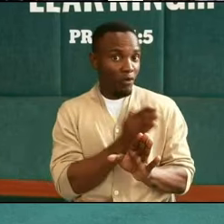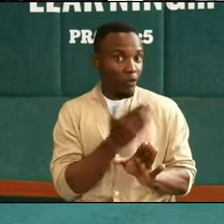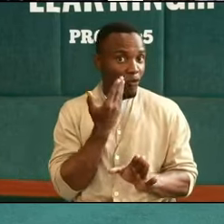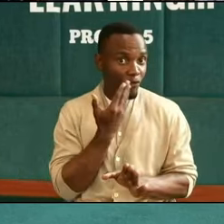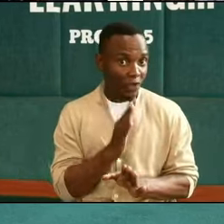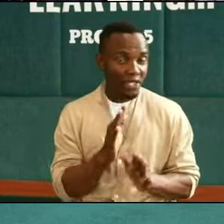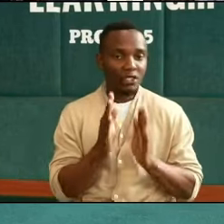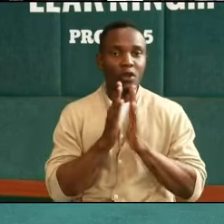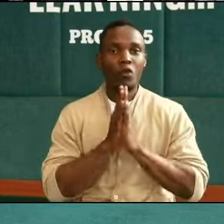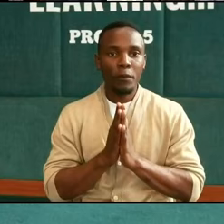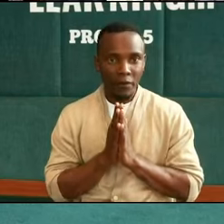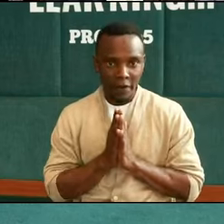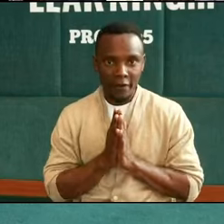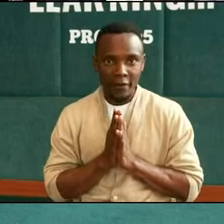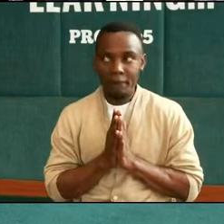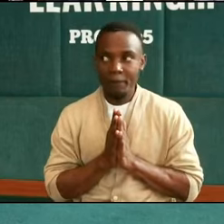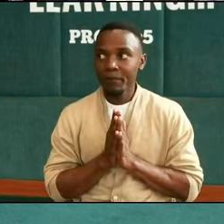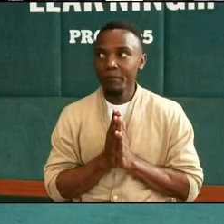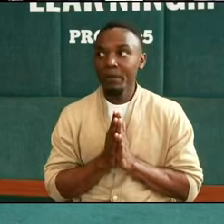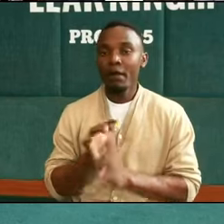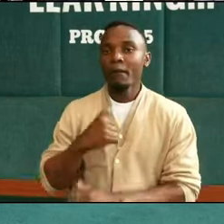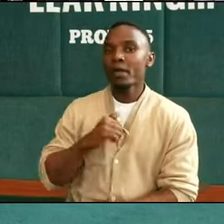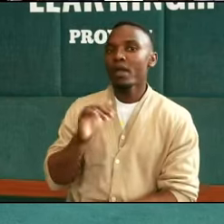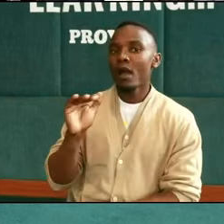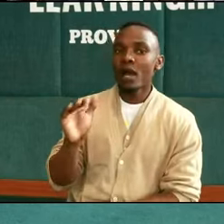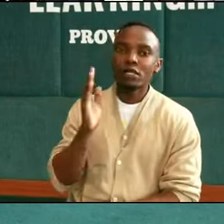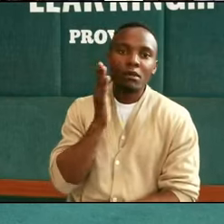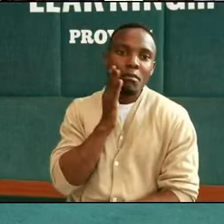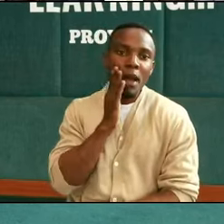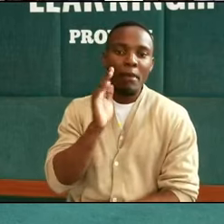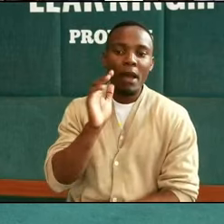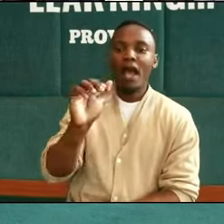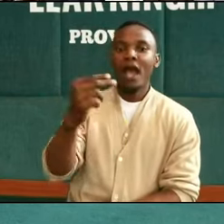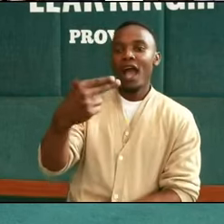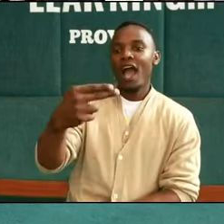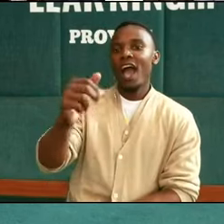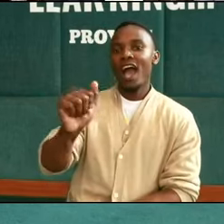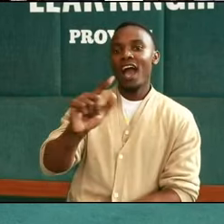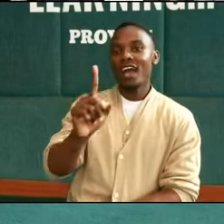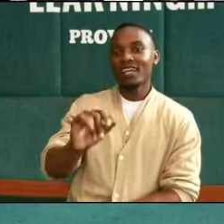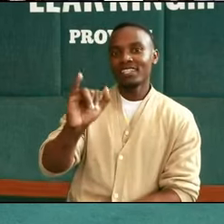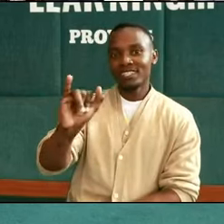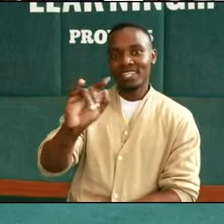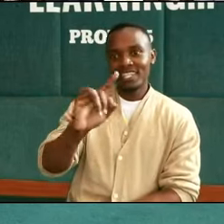going to pray, and I will ask Mama Azizi to pray for us.